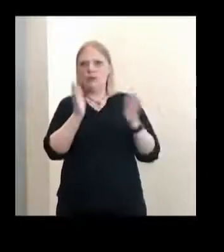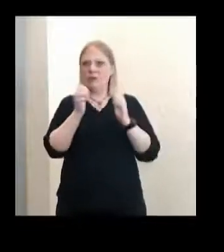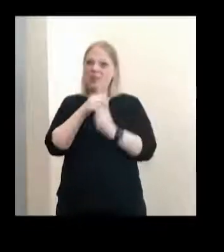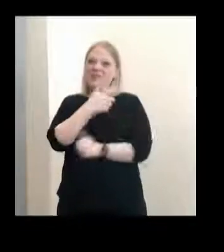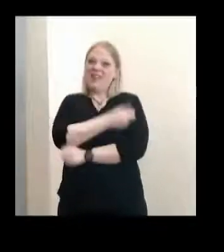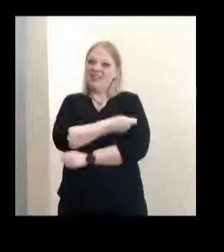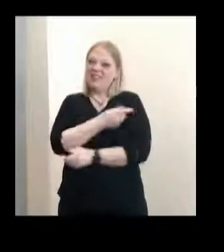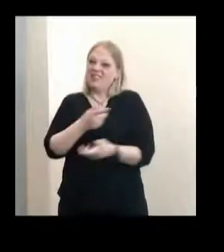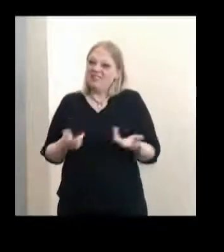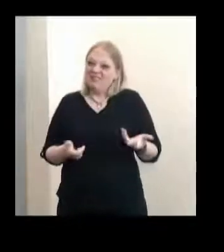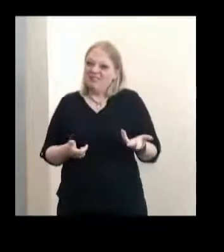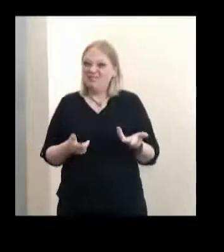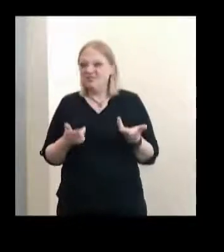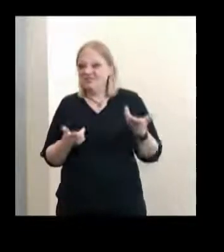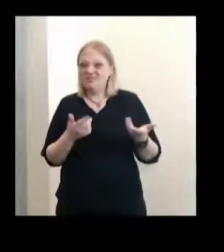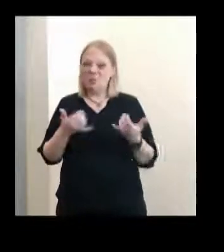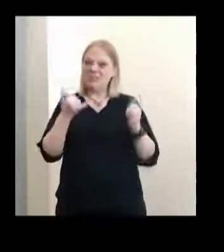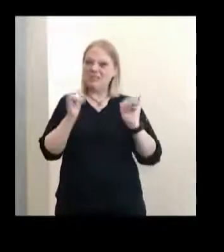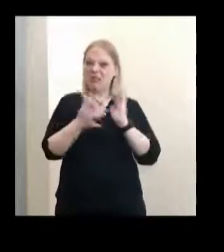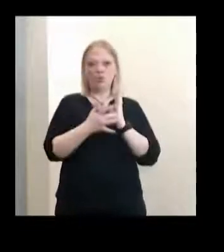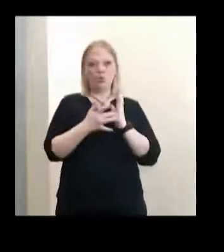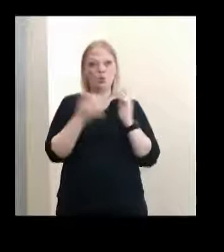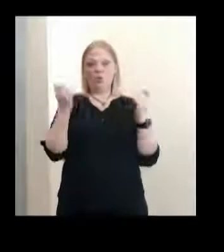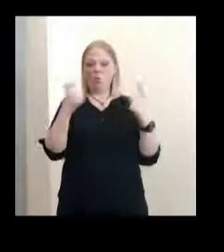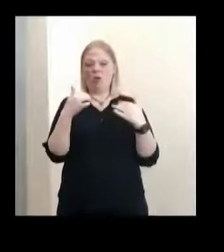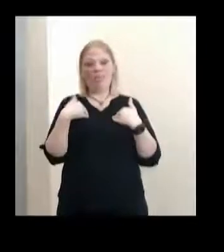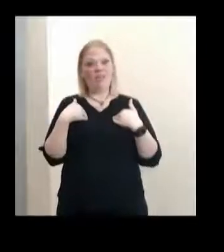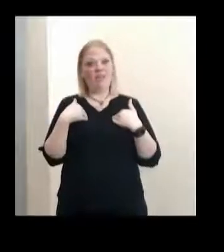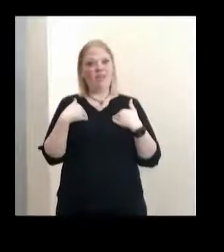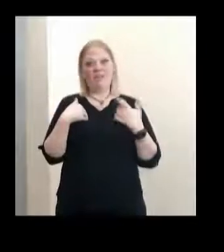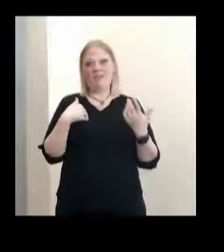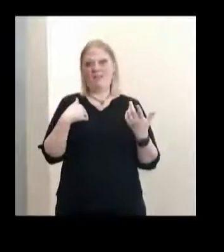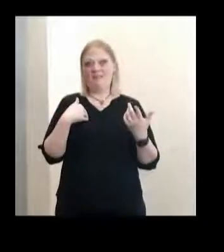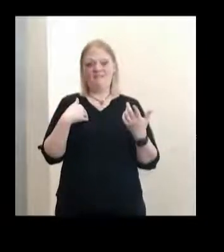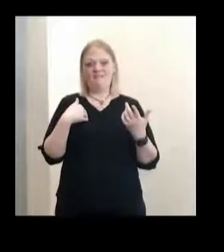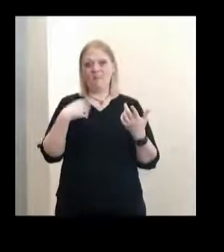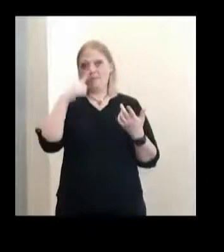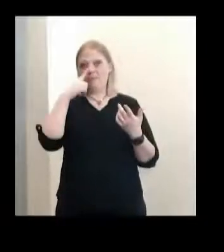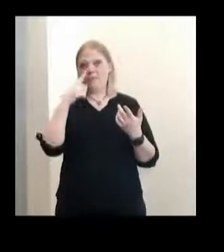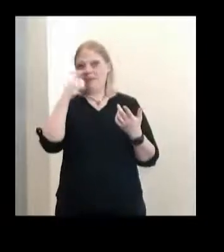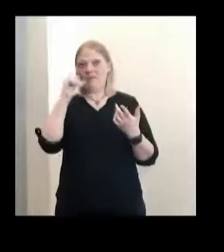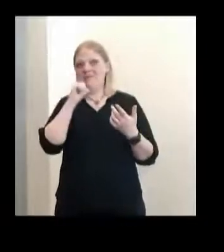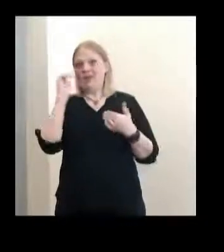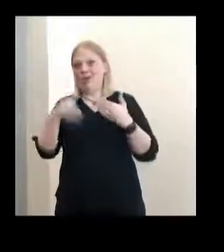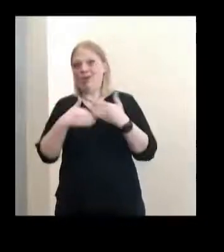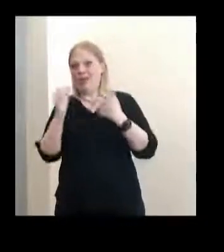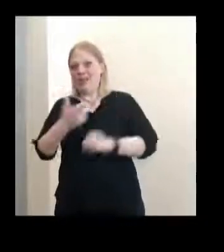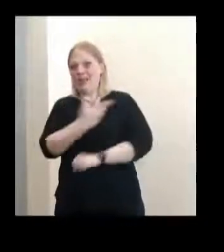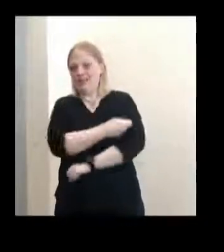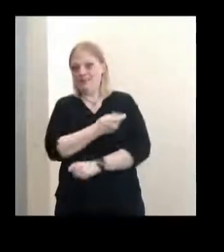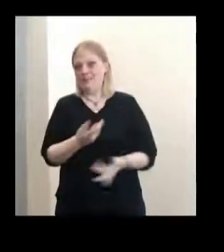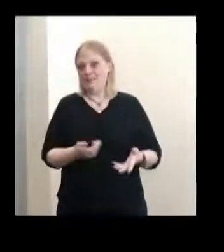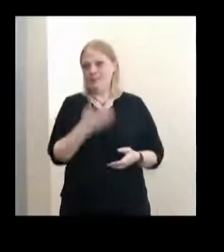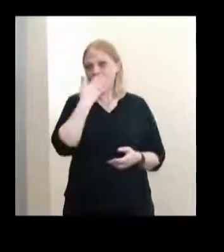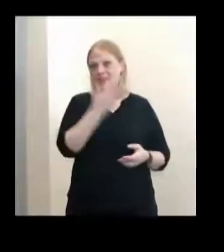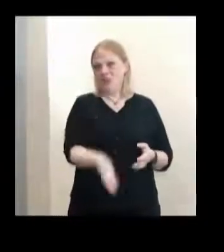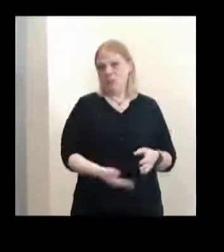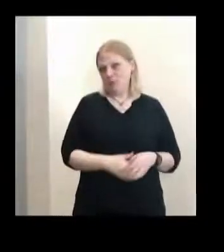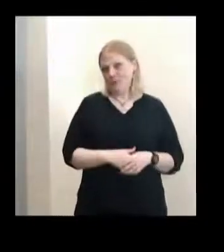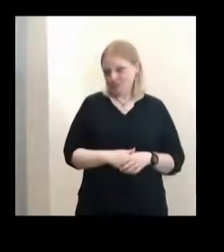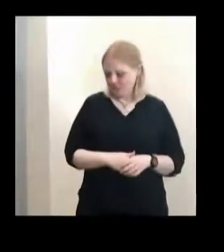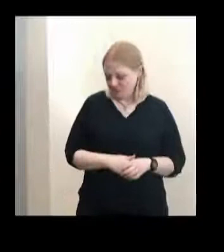vaccine. So that's still a tool that we all have, even though not all of us can get vaccinated. Thanks.